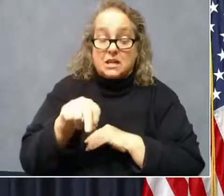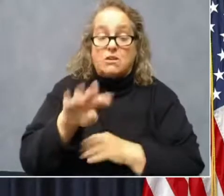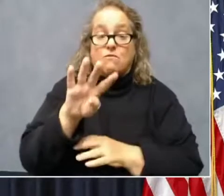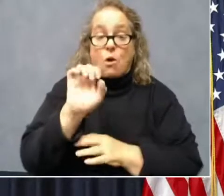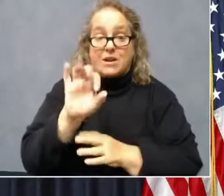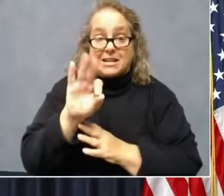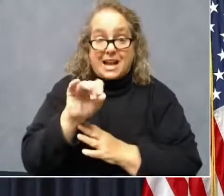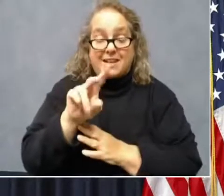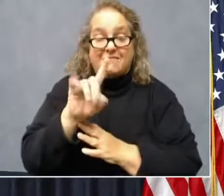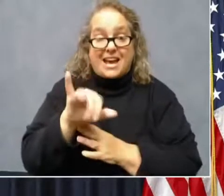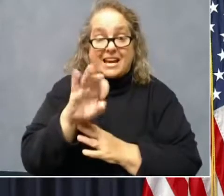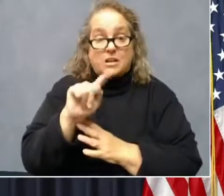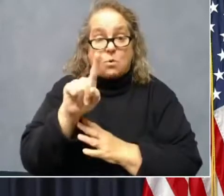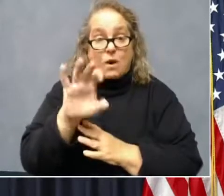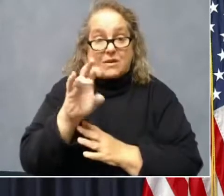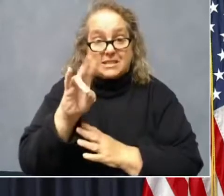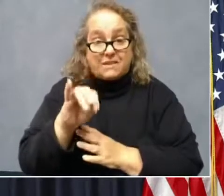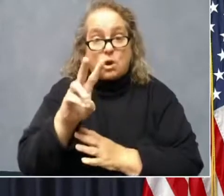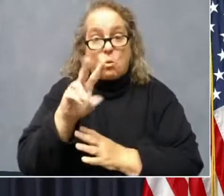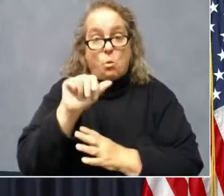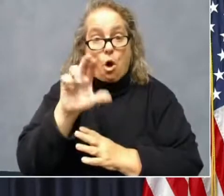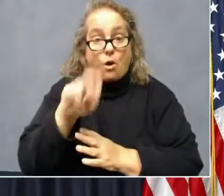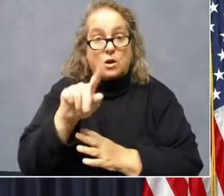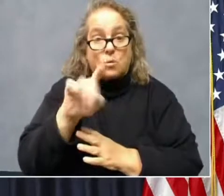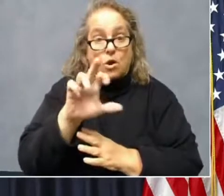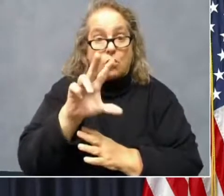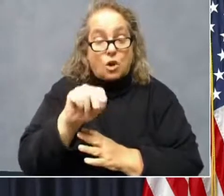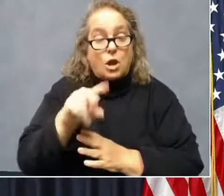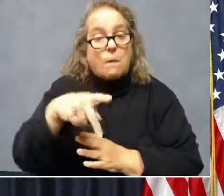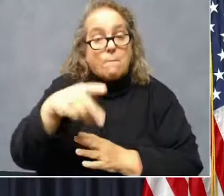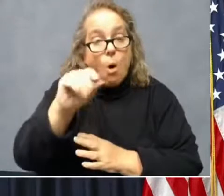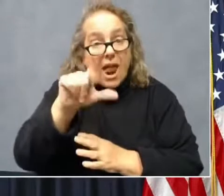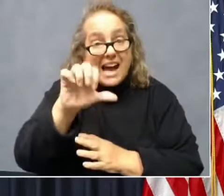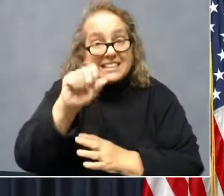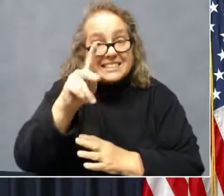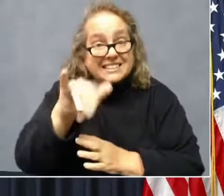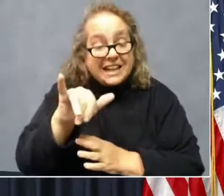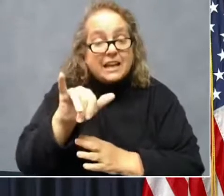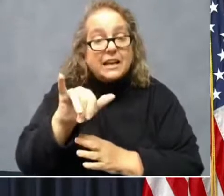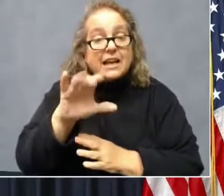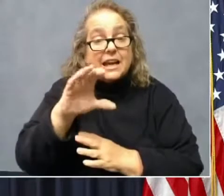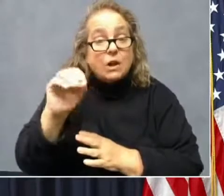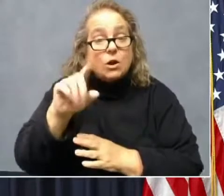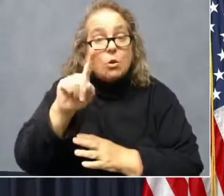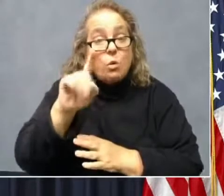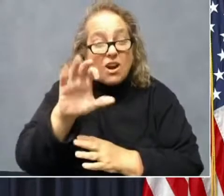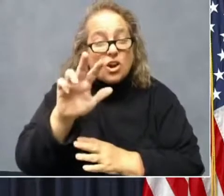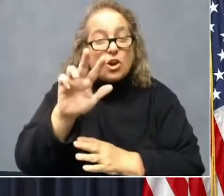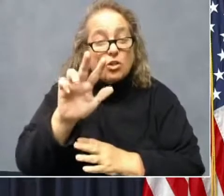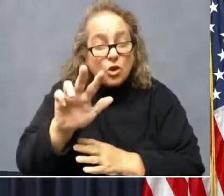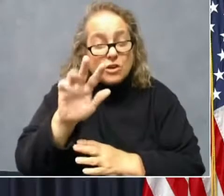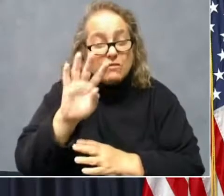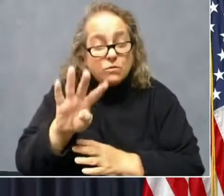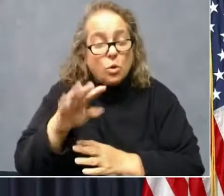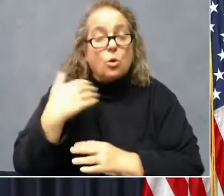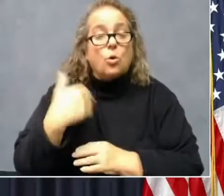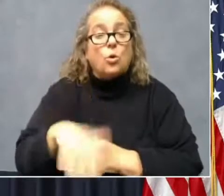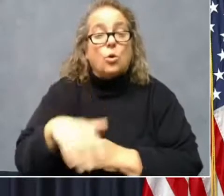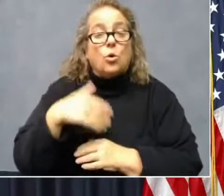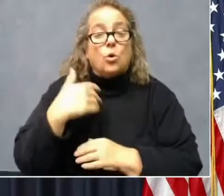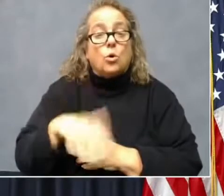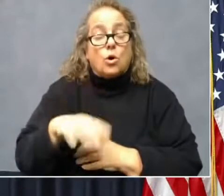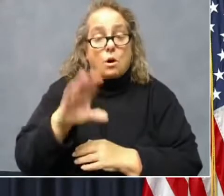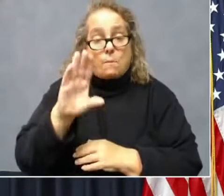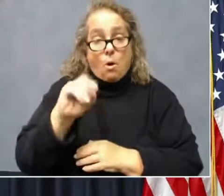Warren, 130. Pulaski County, 124 in Pulaski County alone. Boyd